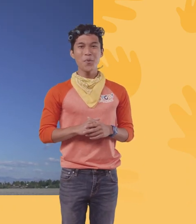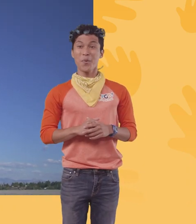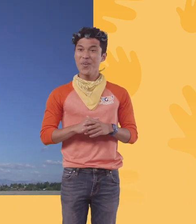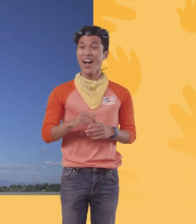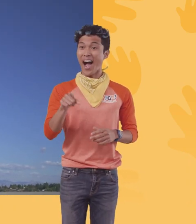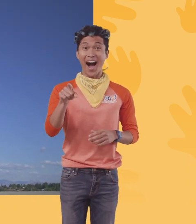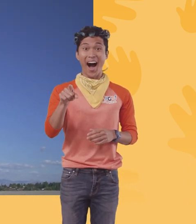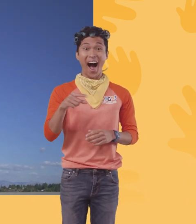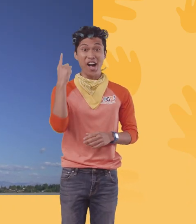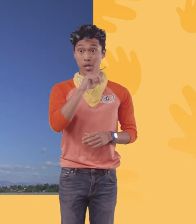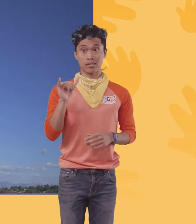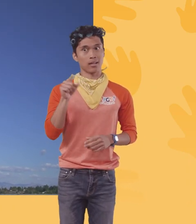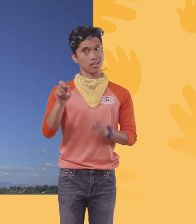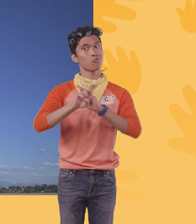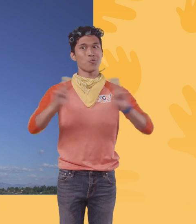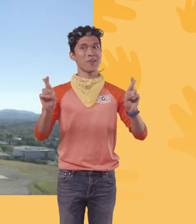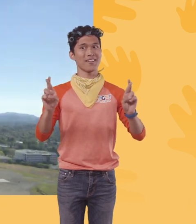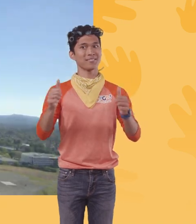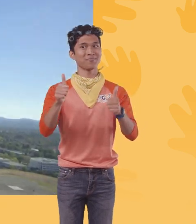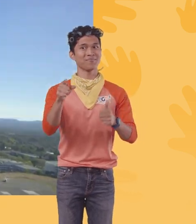Ooh, looks like he's ready.